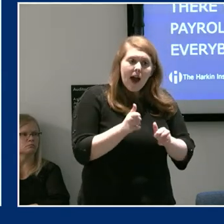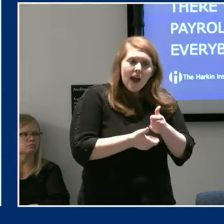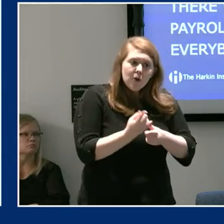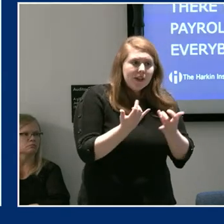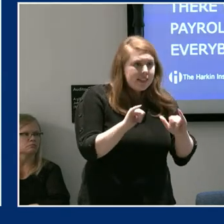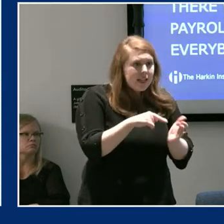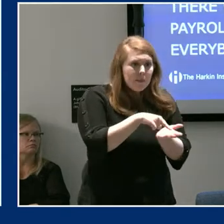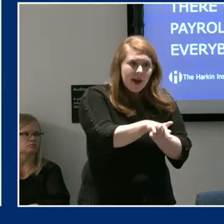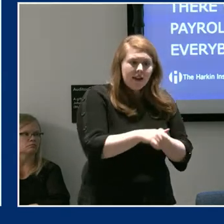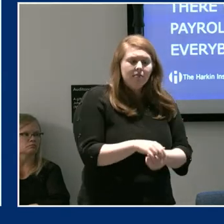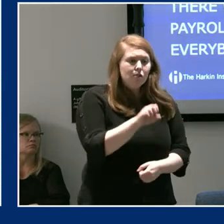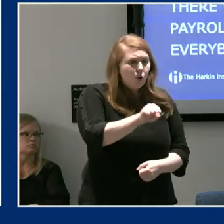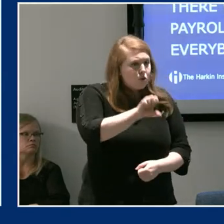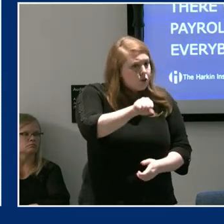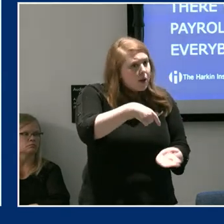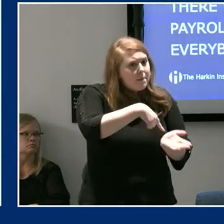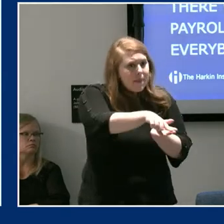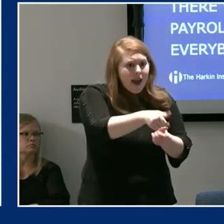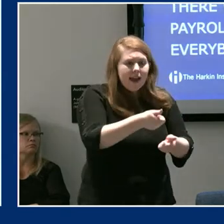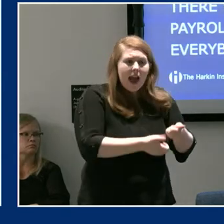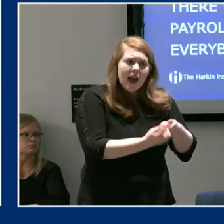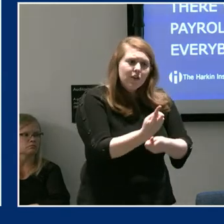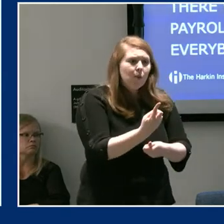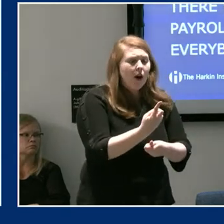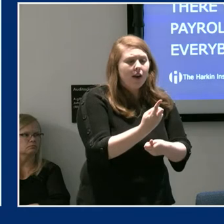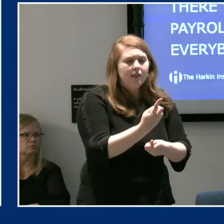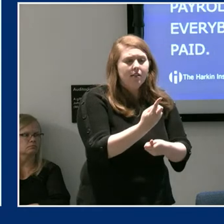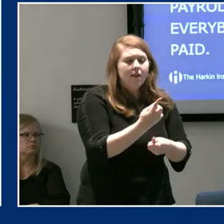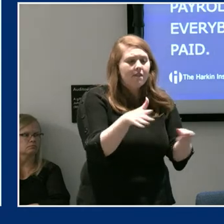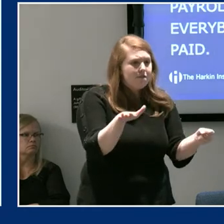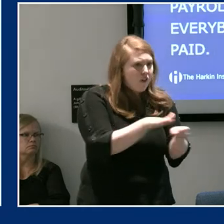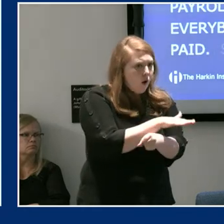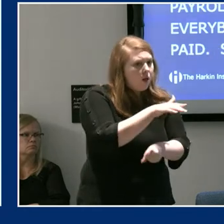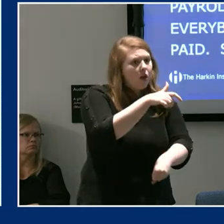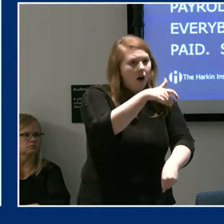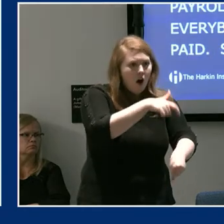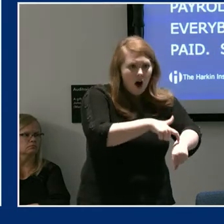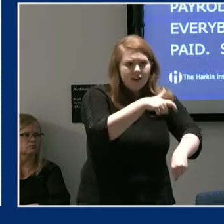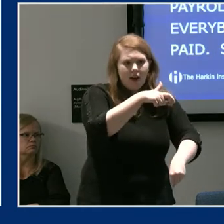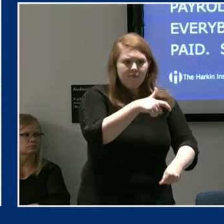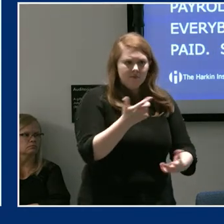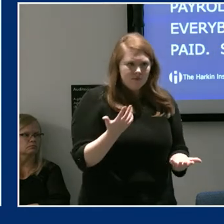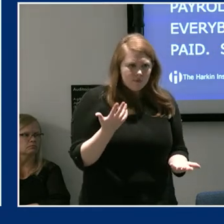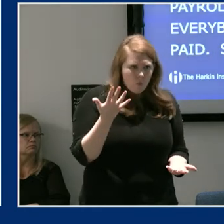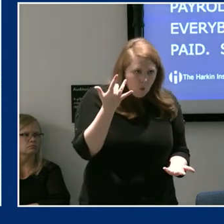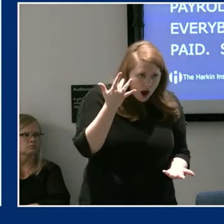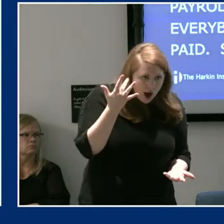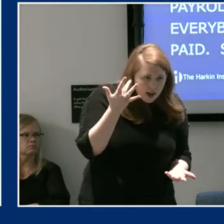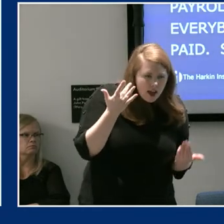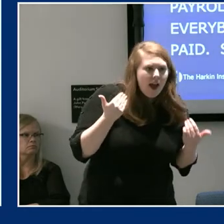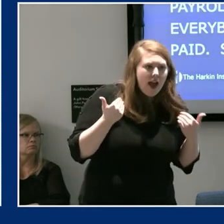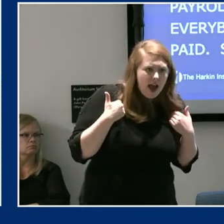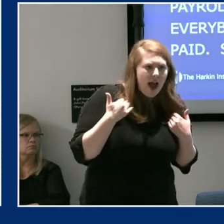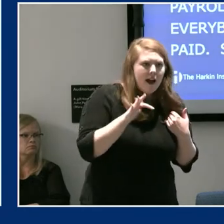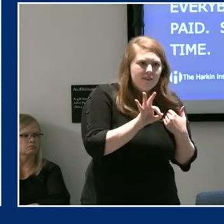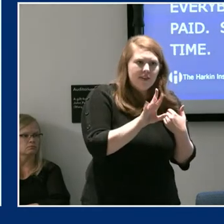Social Security paid everybody in full, on time. Why? The trust fund was there to fill in that